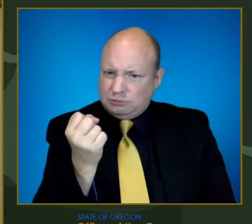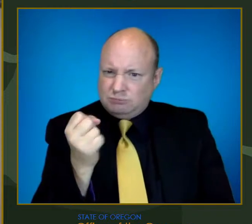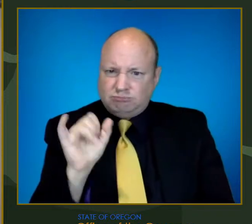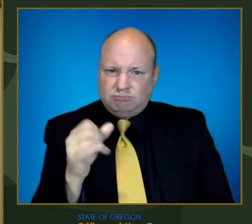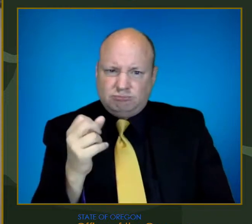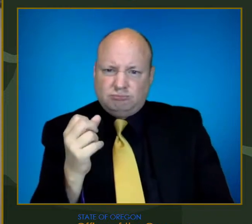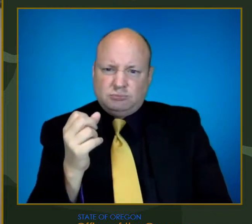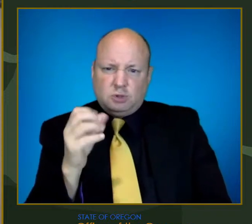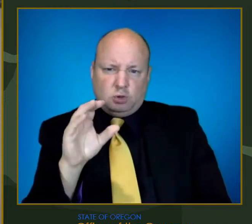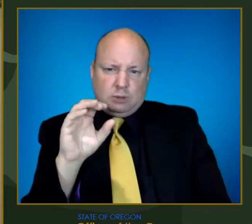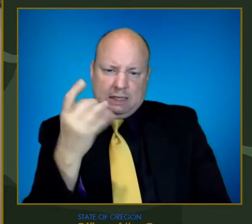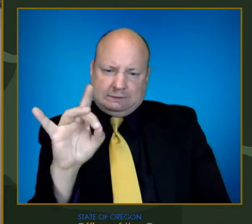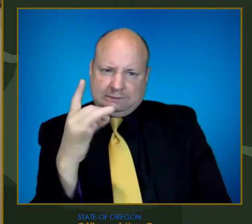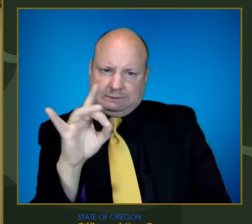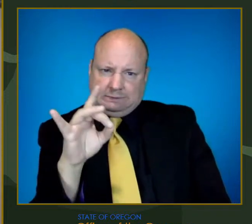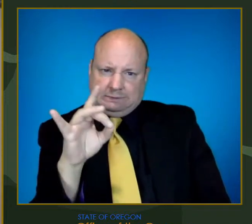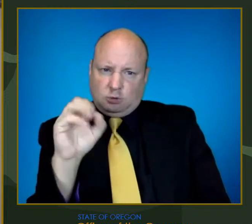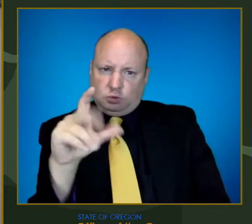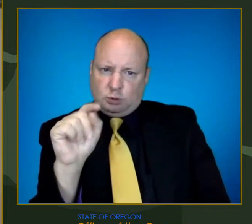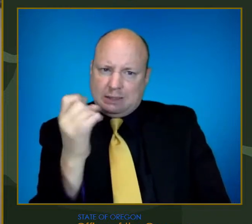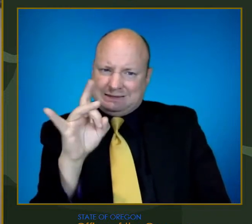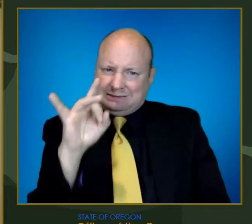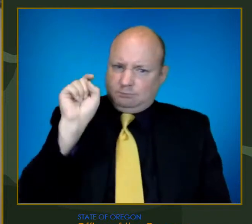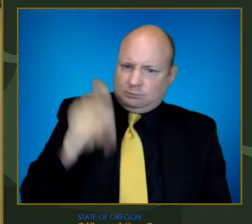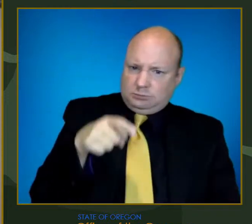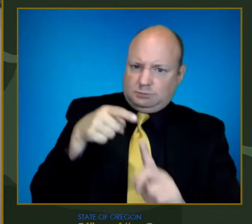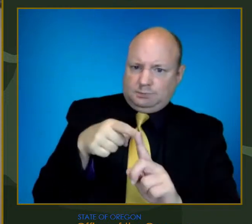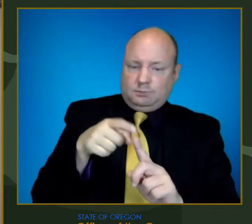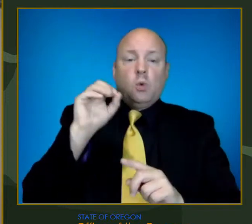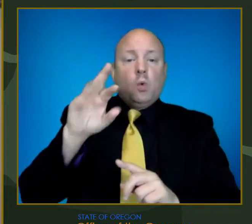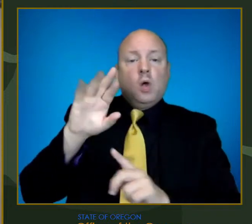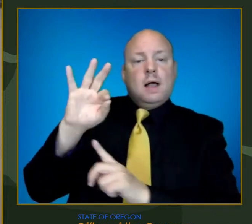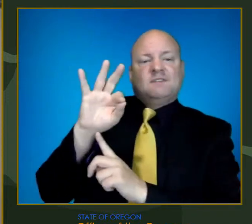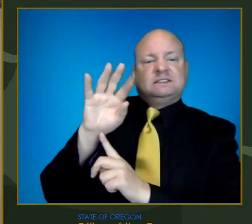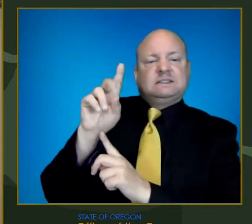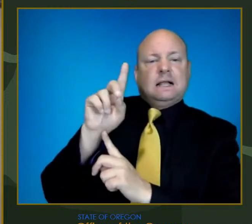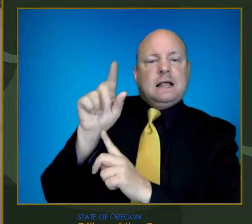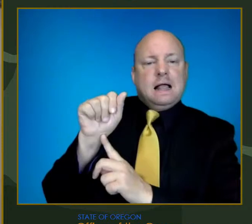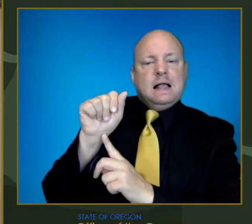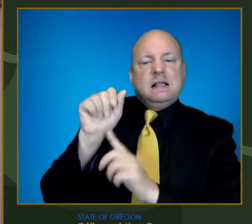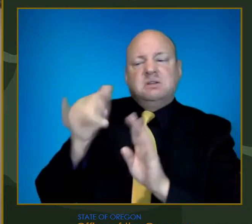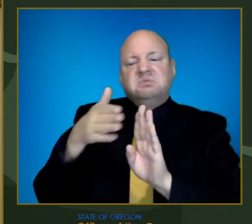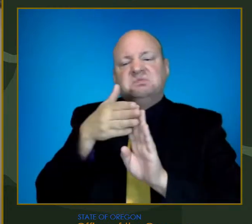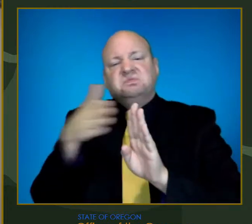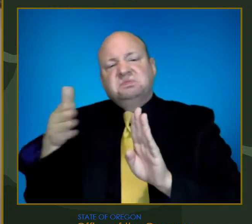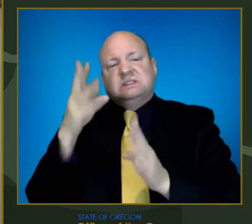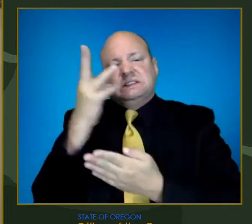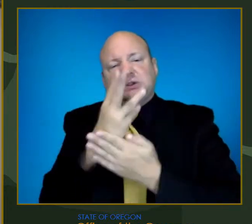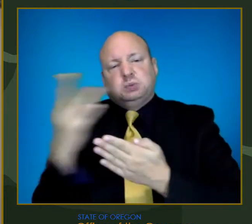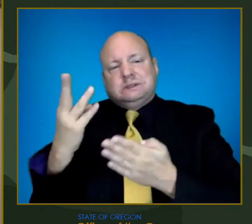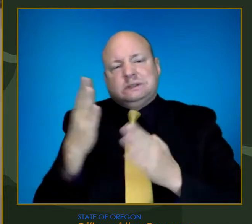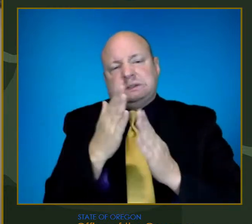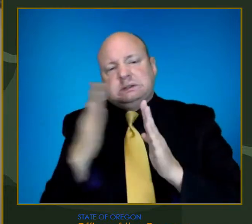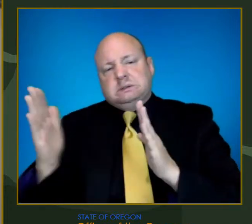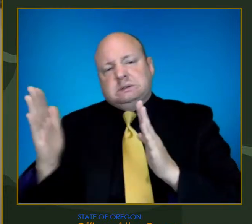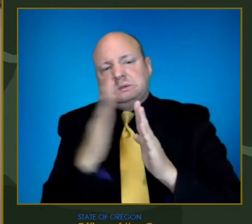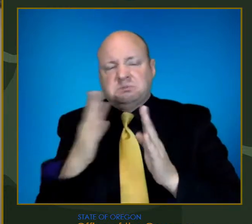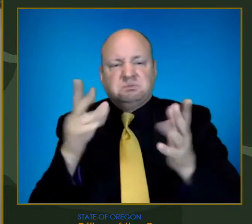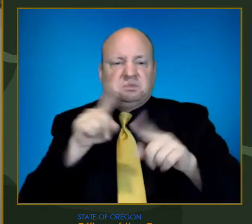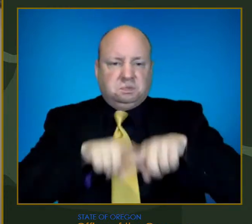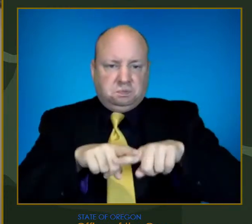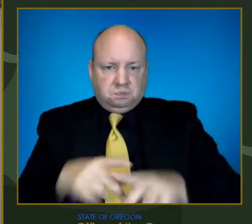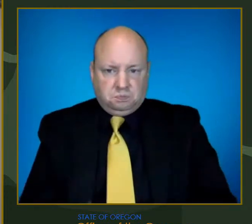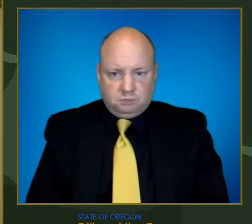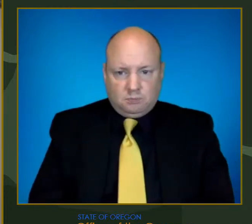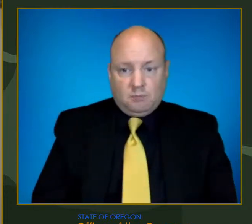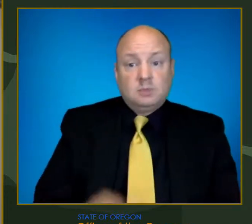or 6 weeks from FDA approval, whichever is later. There are those who will disagree with the actions I'm